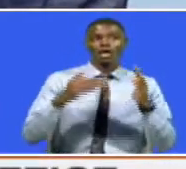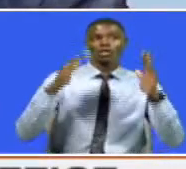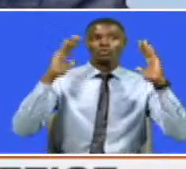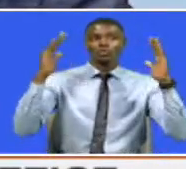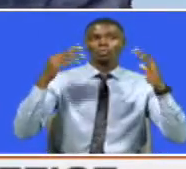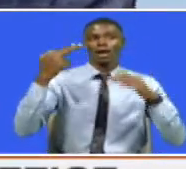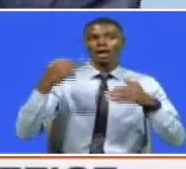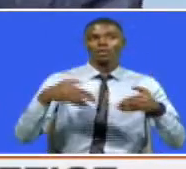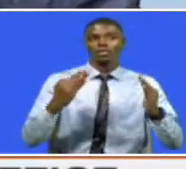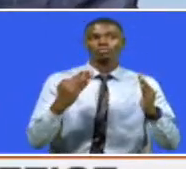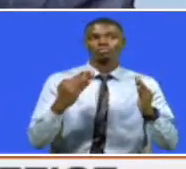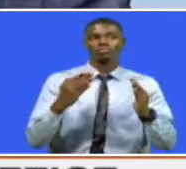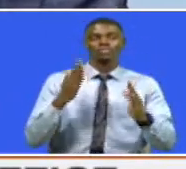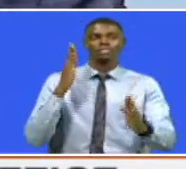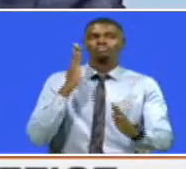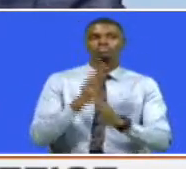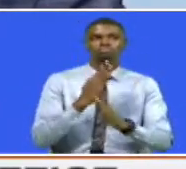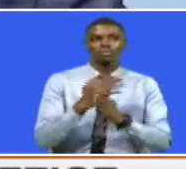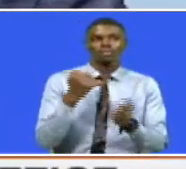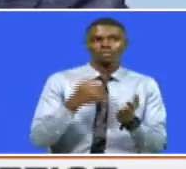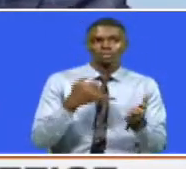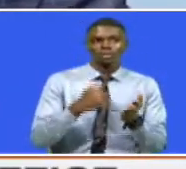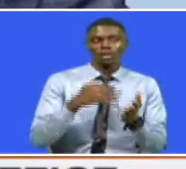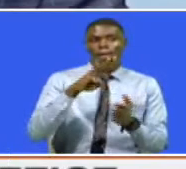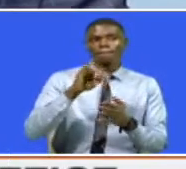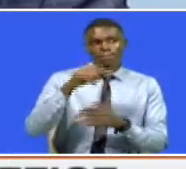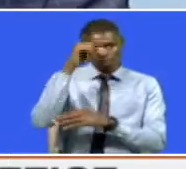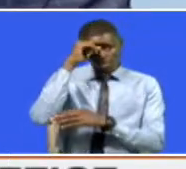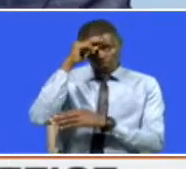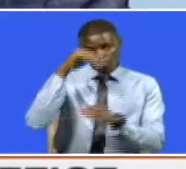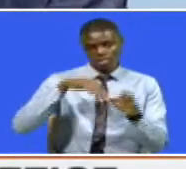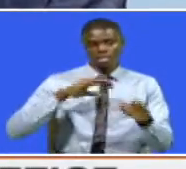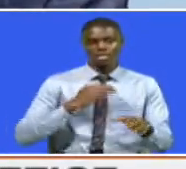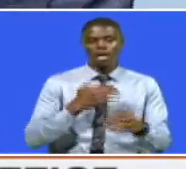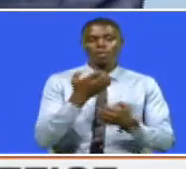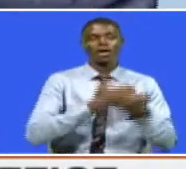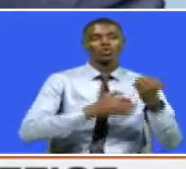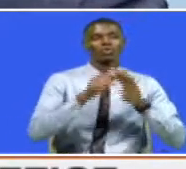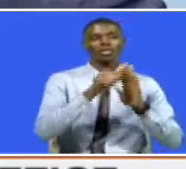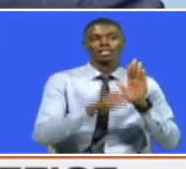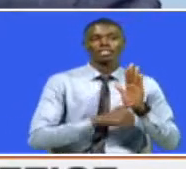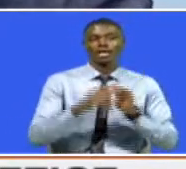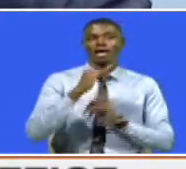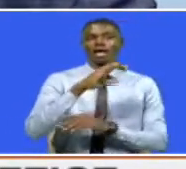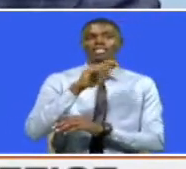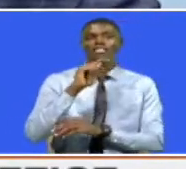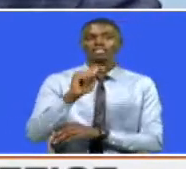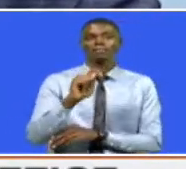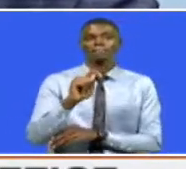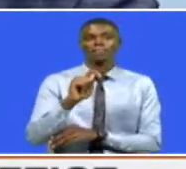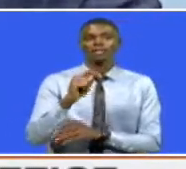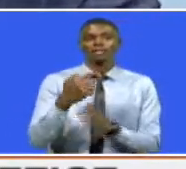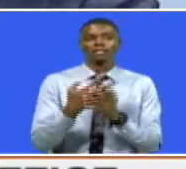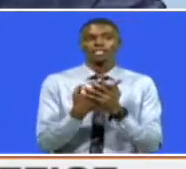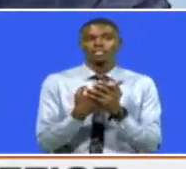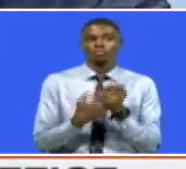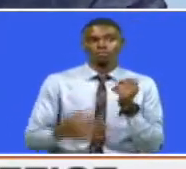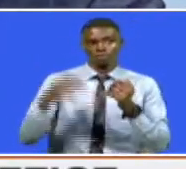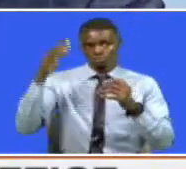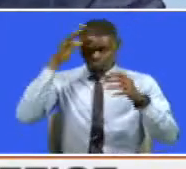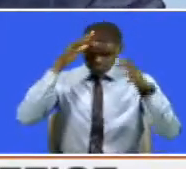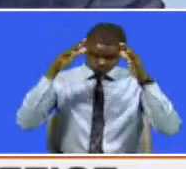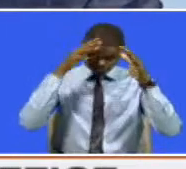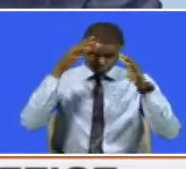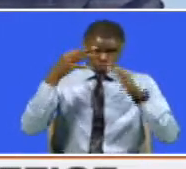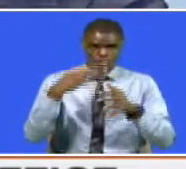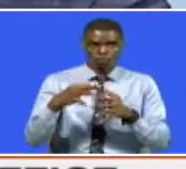a deliberate intervention by government in our economic agenda because ICT is viewed both as a critical